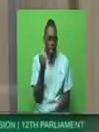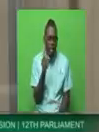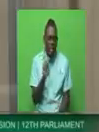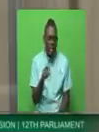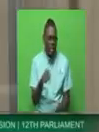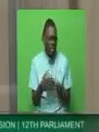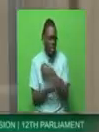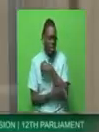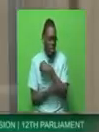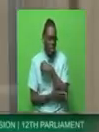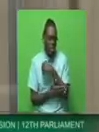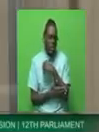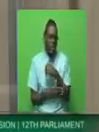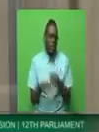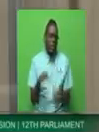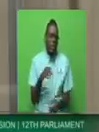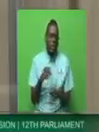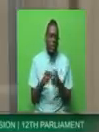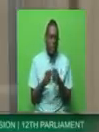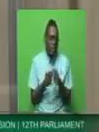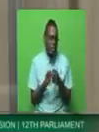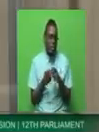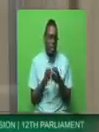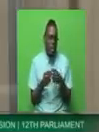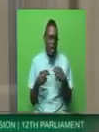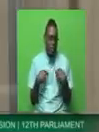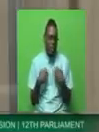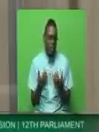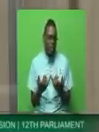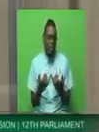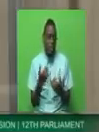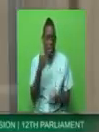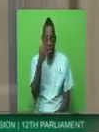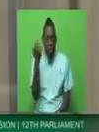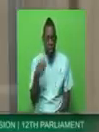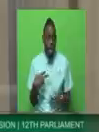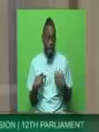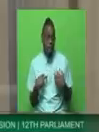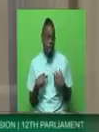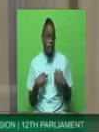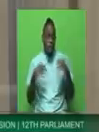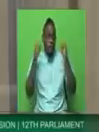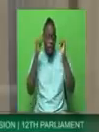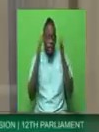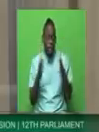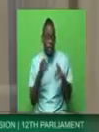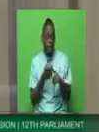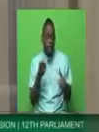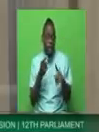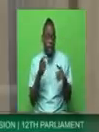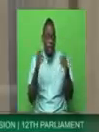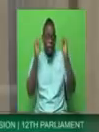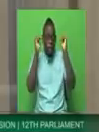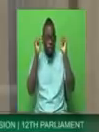in. Because we have a minister in the Ministry of Finance who does not have a clue about